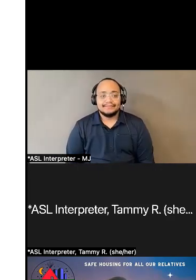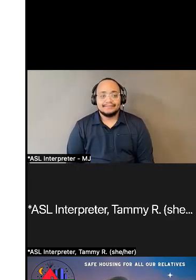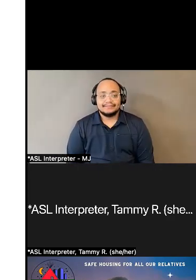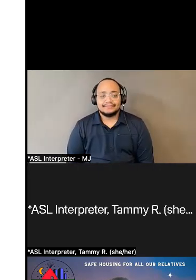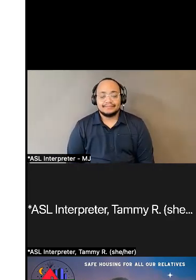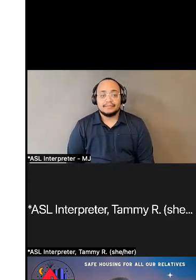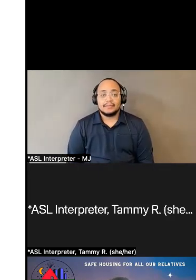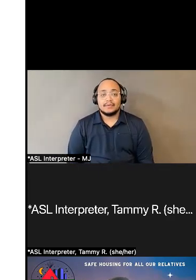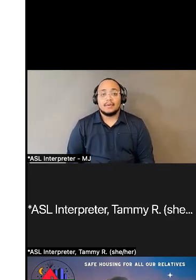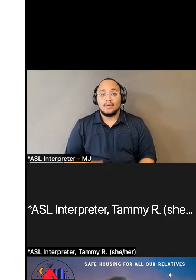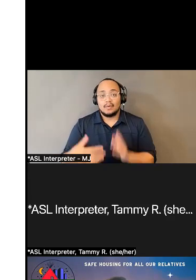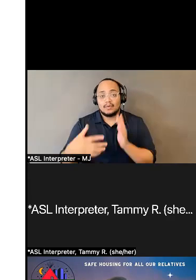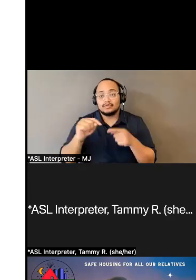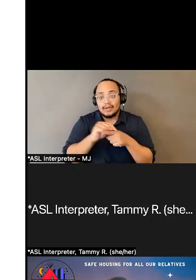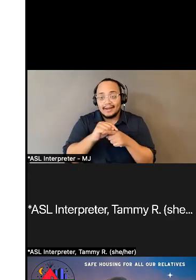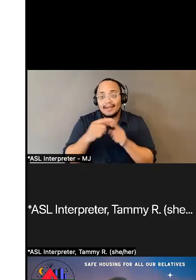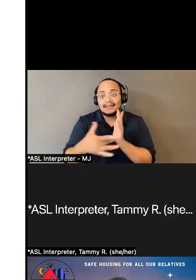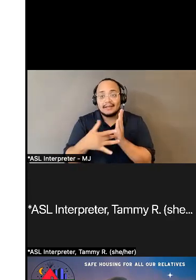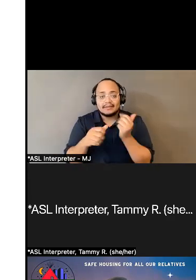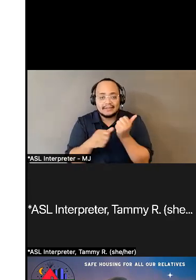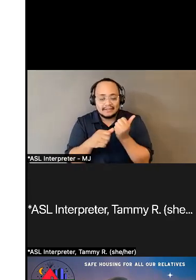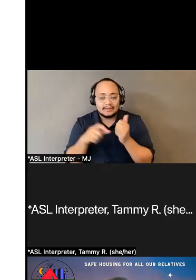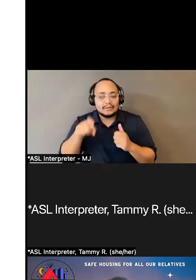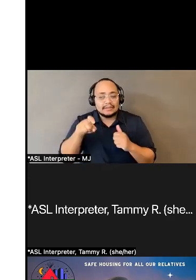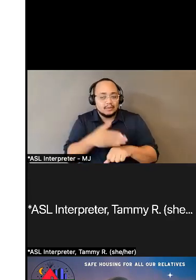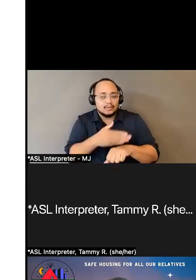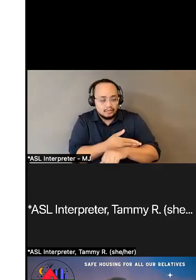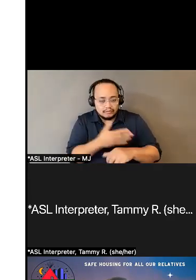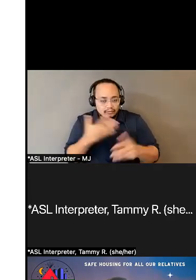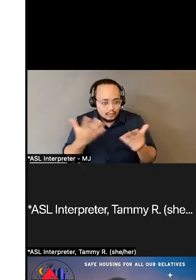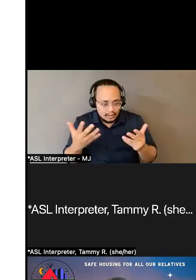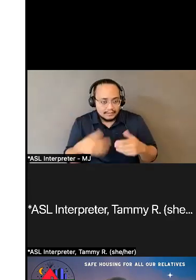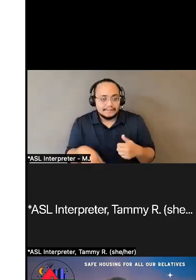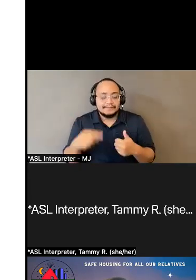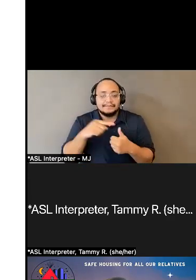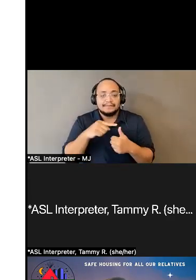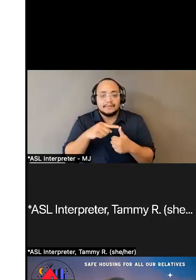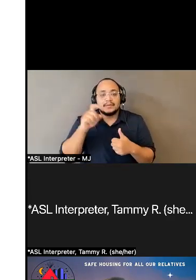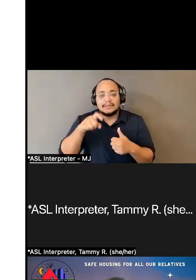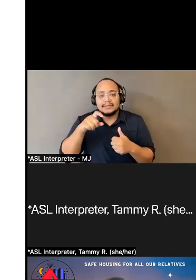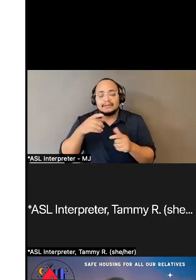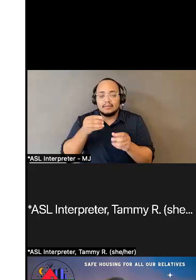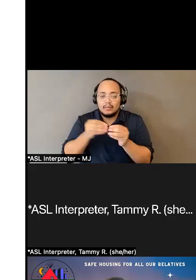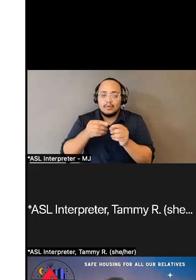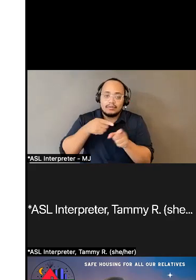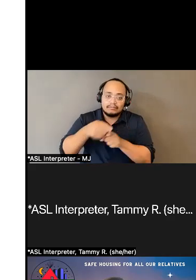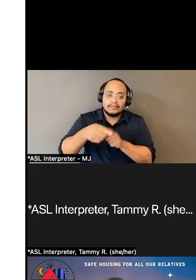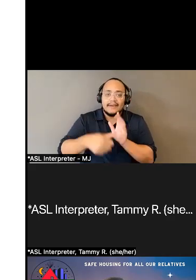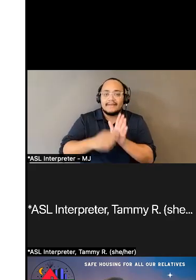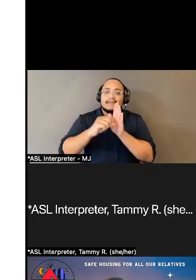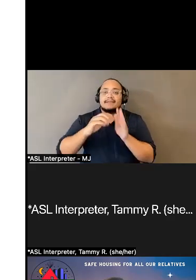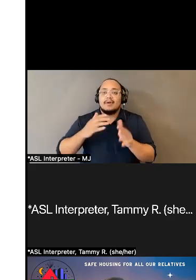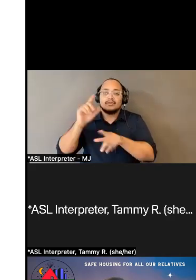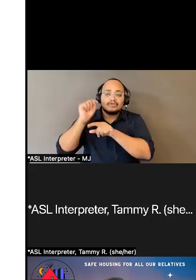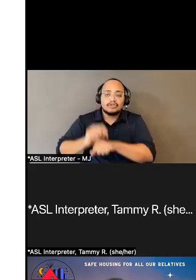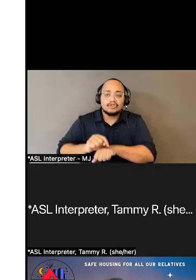Some needed training and technical assistance areas that we identified. First, we really do need an emphasis on our traditional ways of life, on